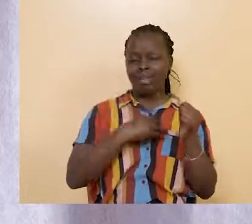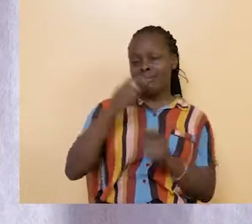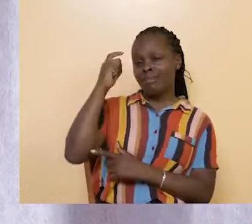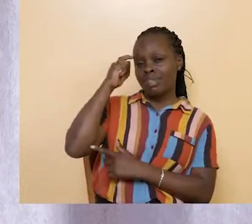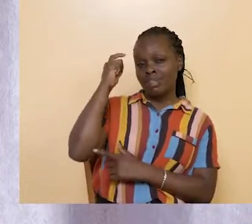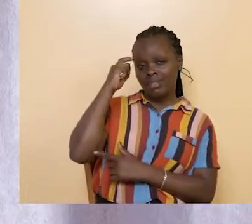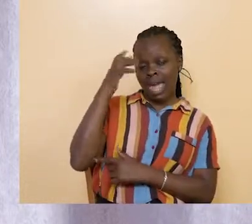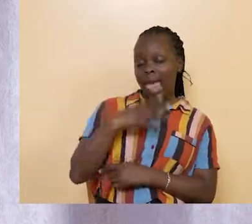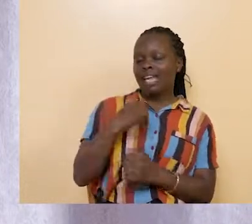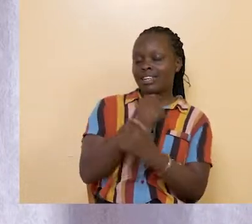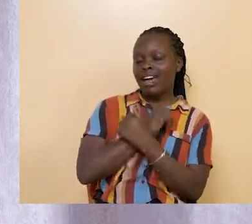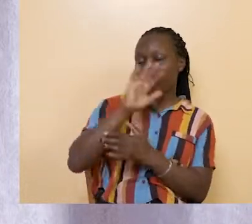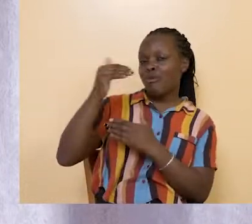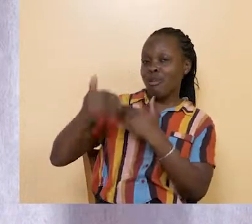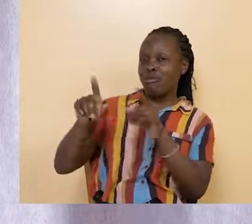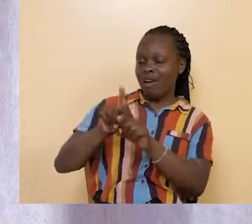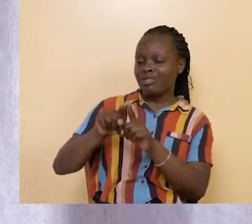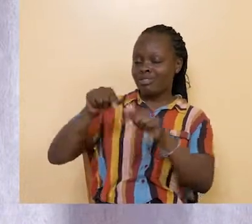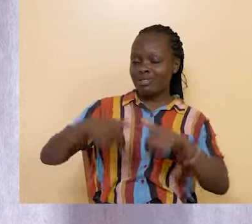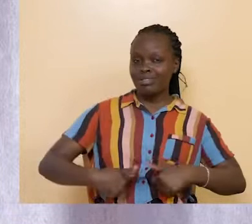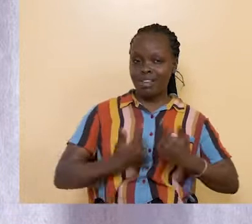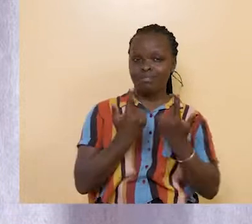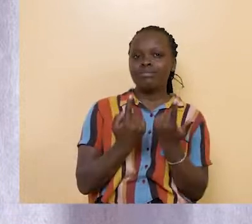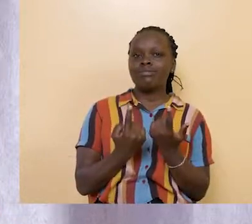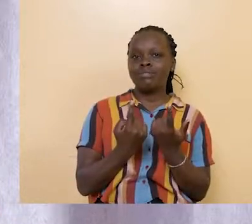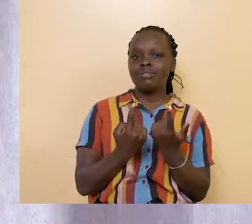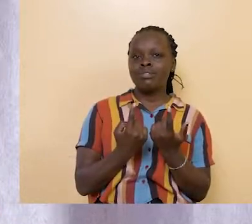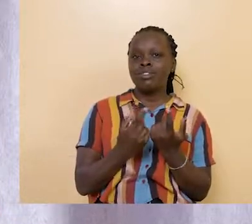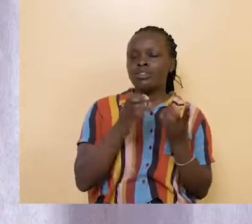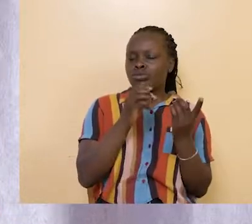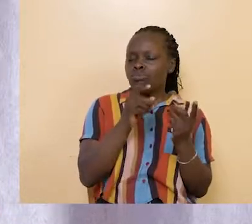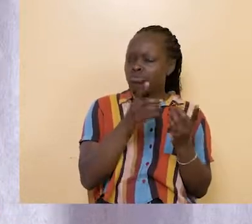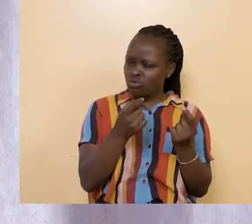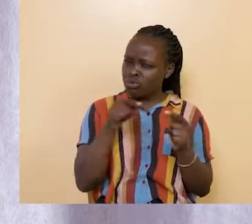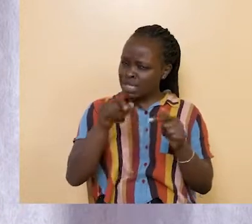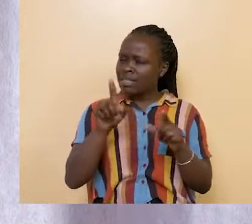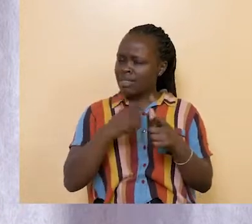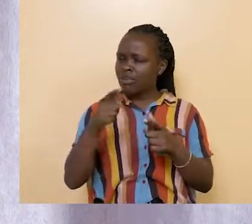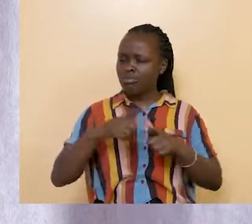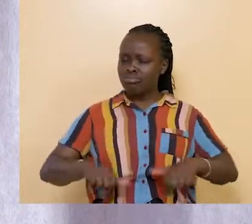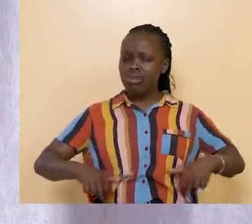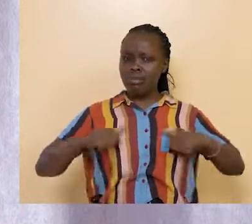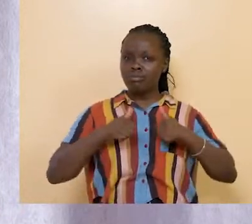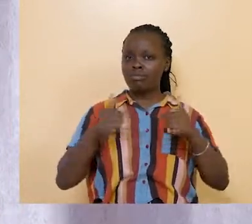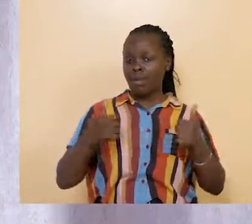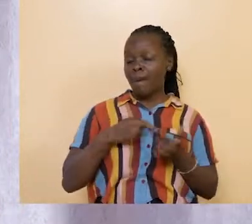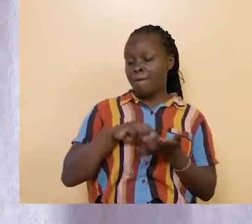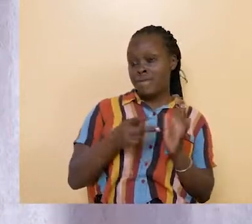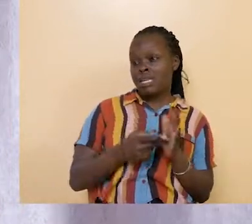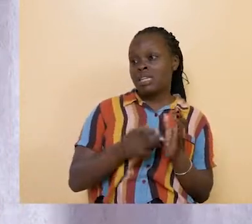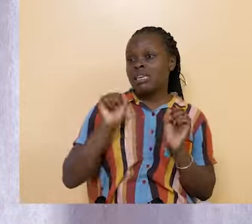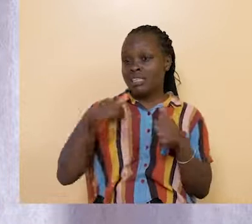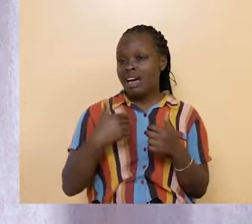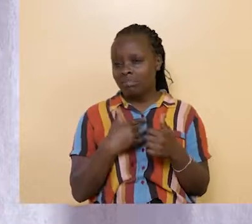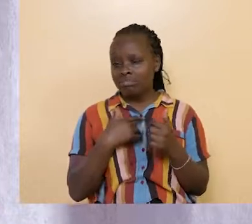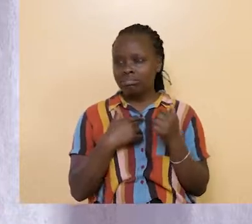mind. And love your neighbor as yourself. Do this and you will live. So guys, in as much as